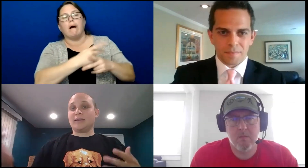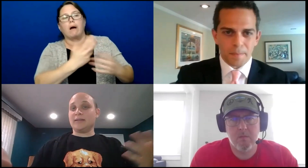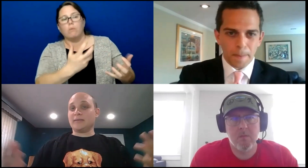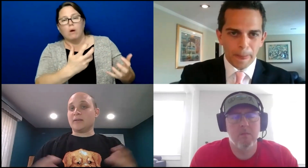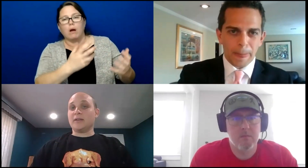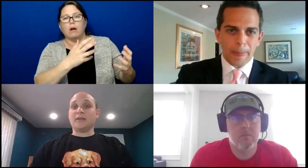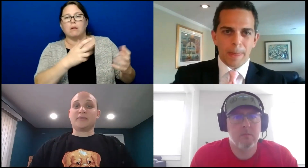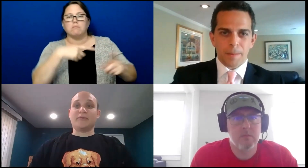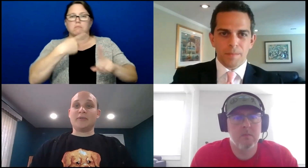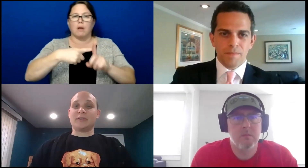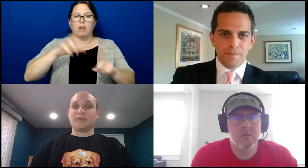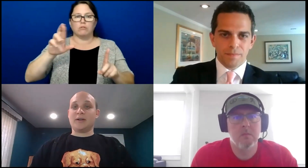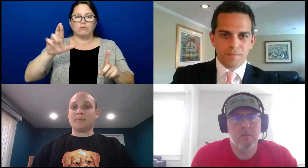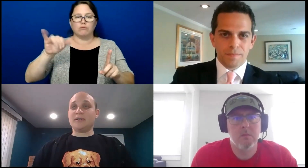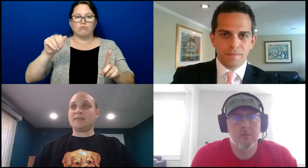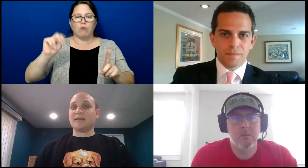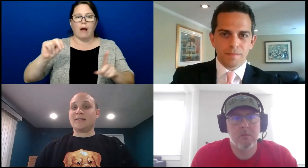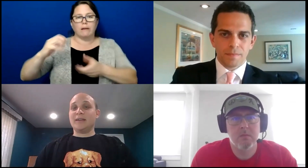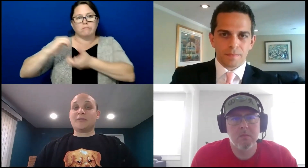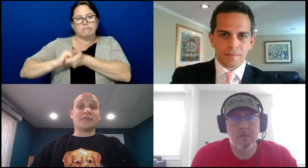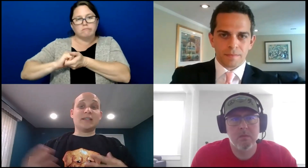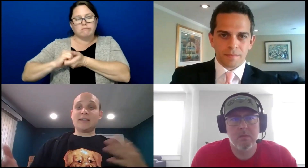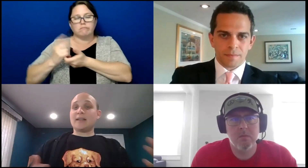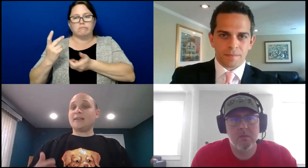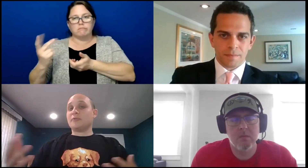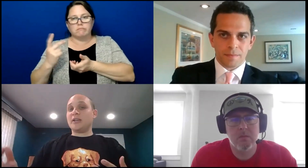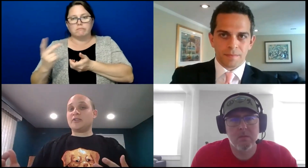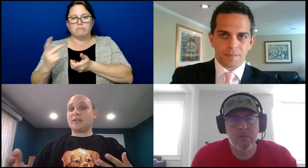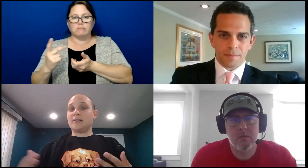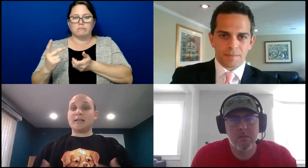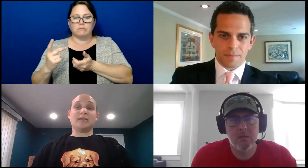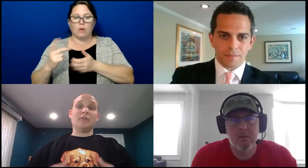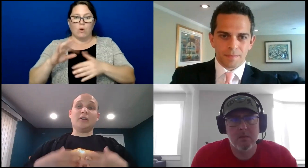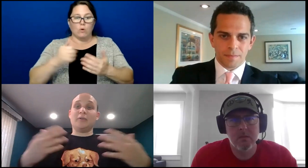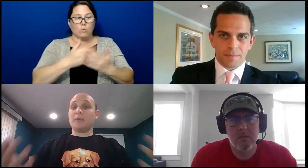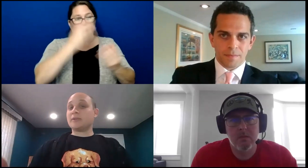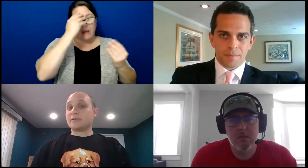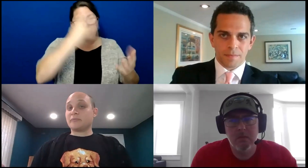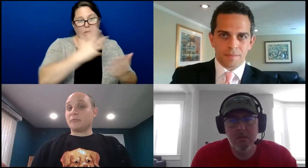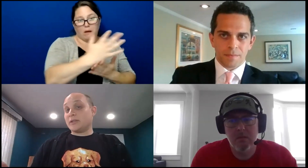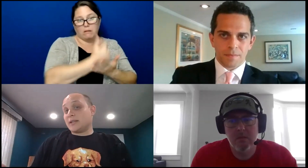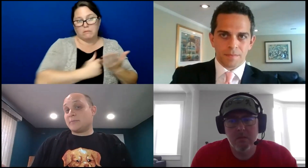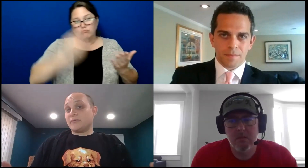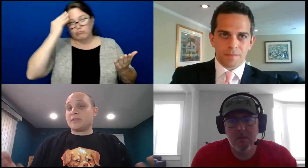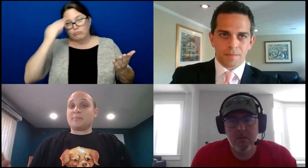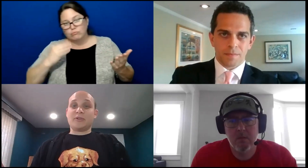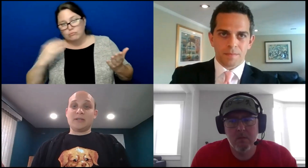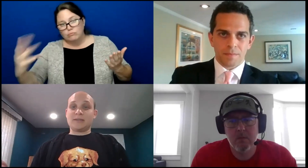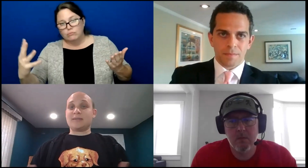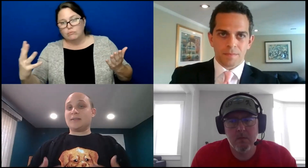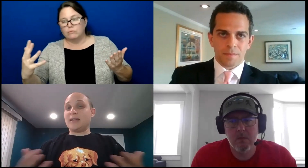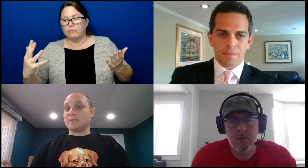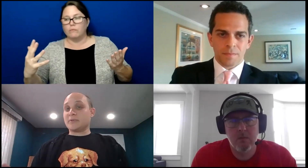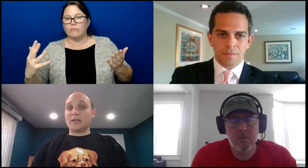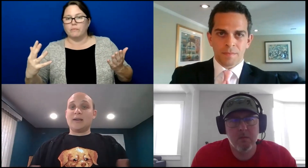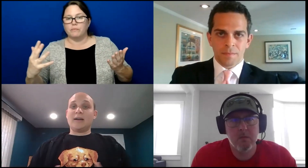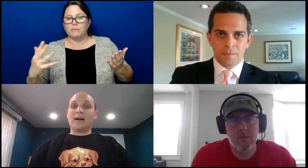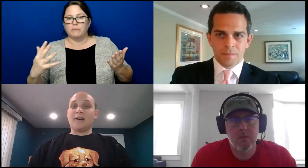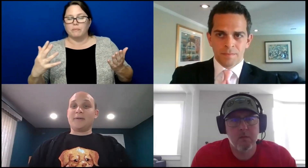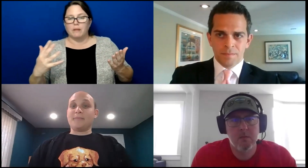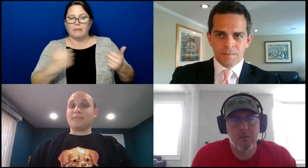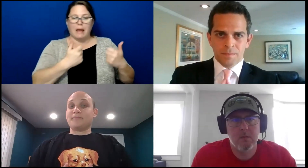Ryan and all the other folks at our company to relay that information, let them know what types of experiences and